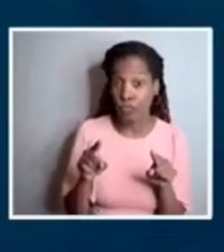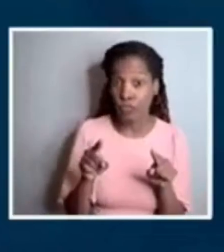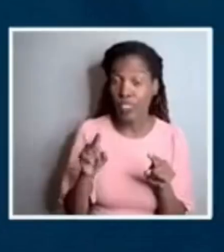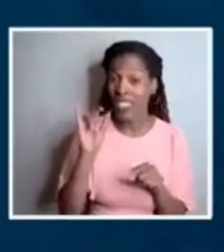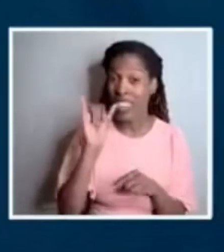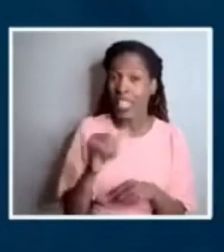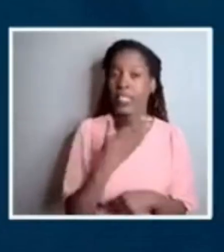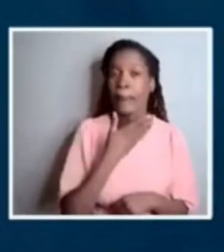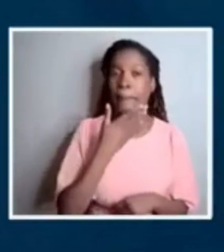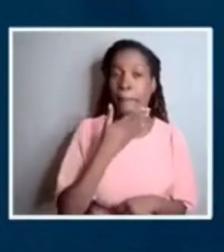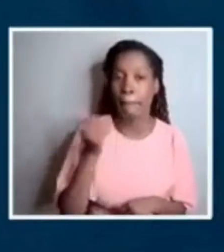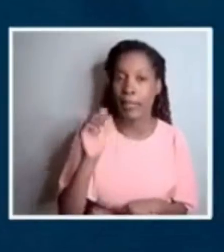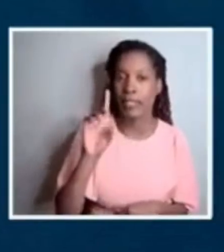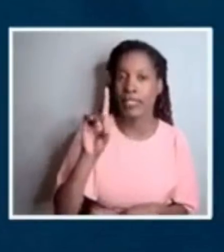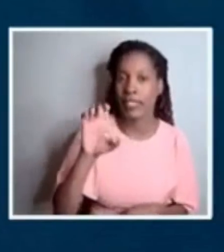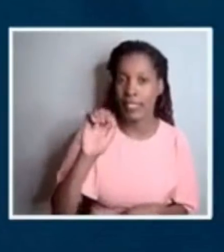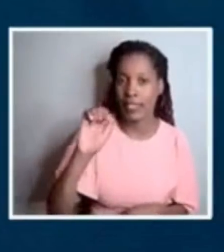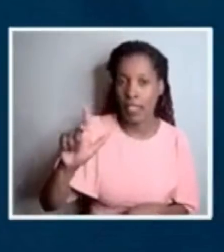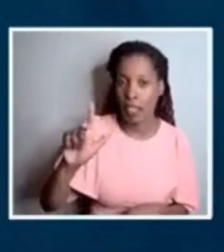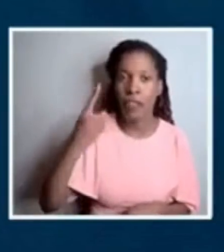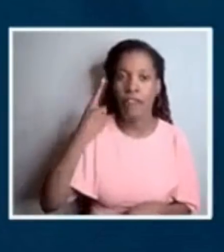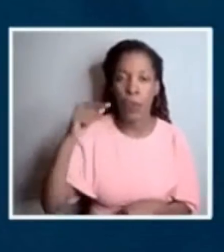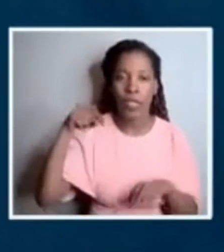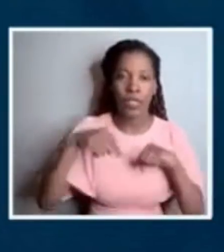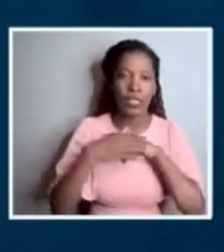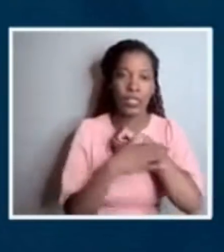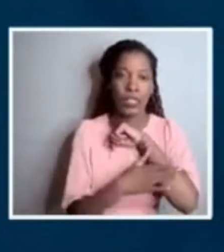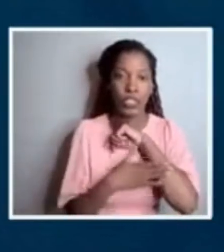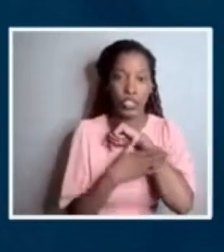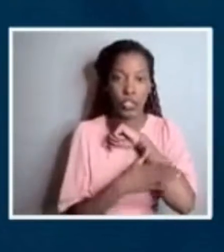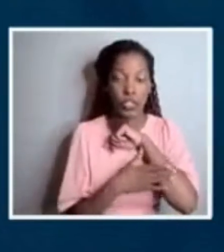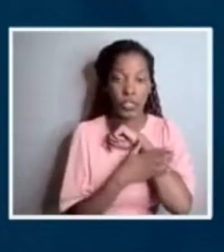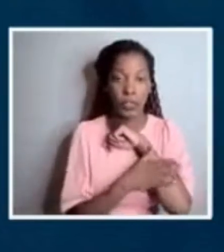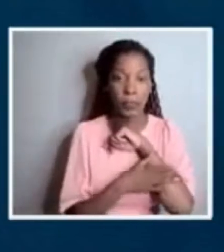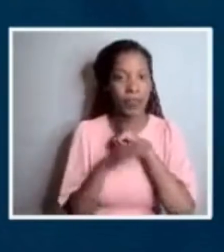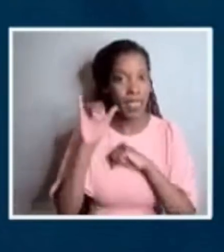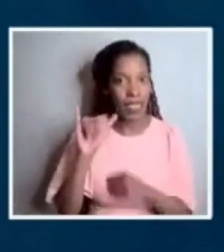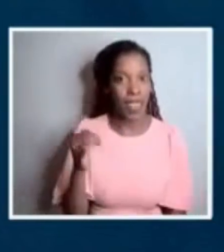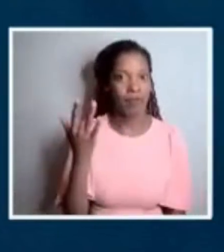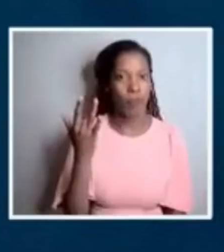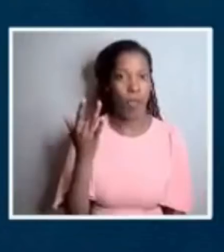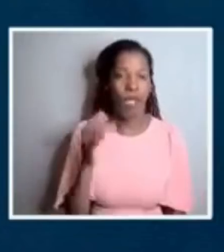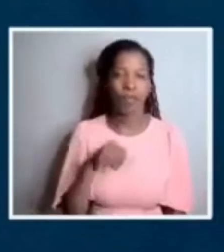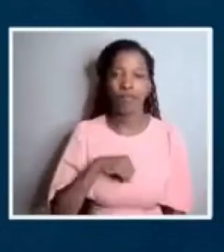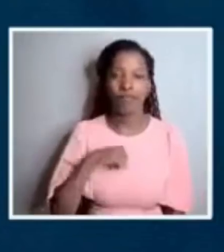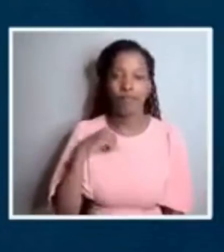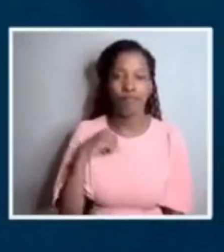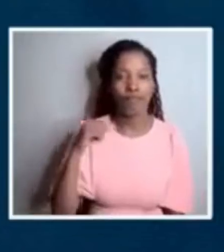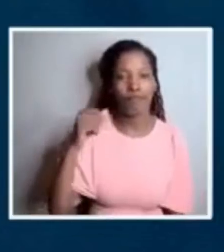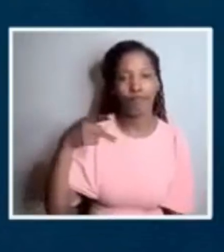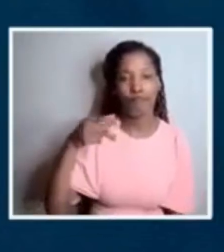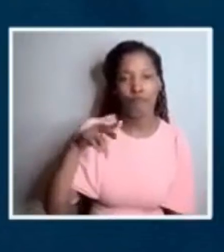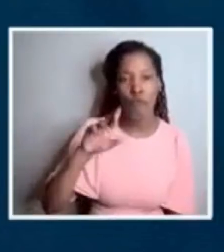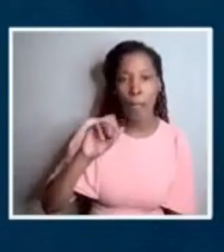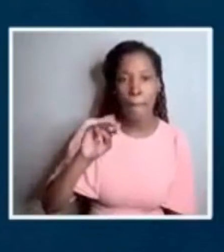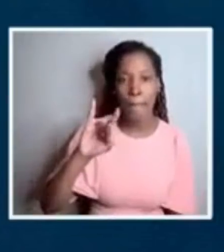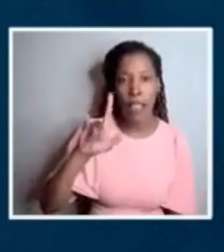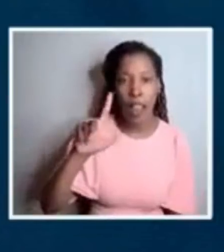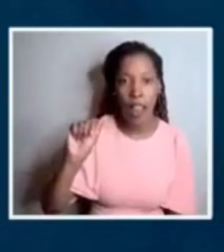deal for our country. And that's why we're so proud of Pramila and all of